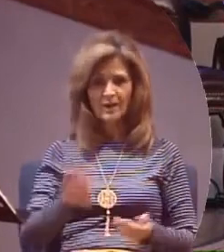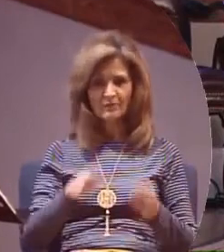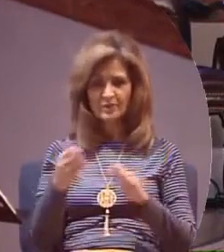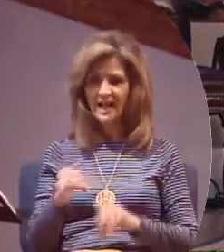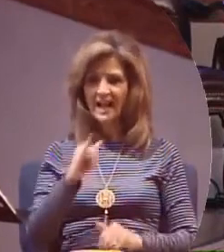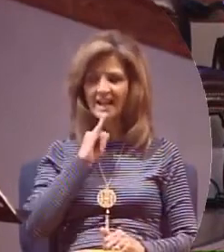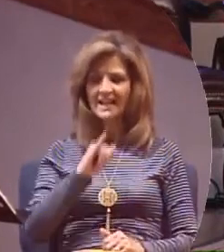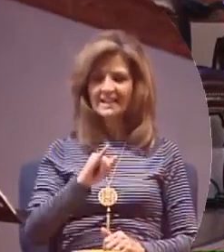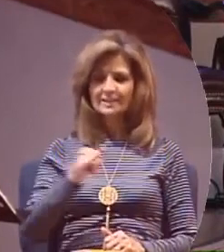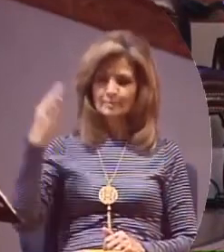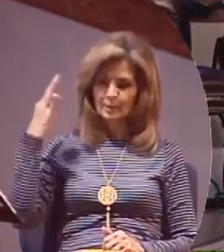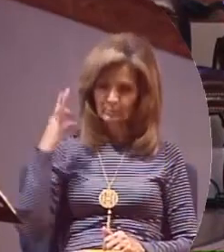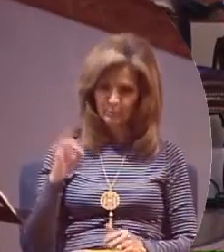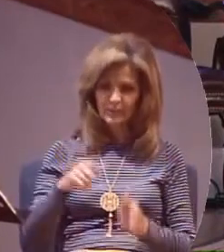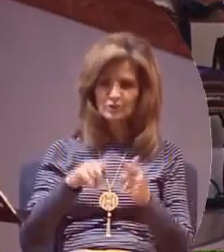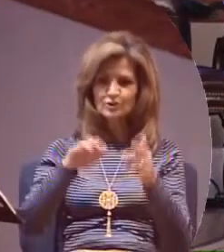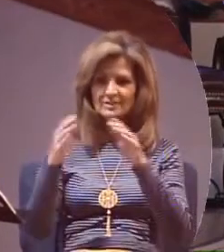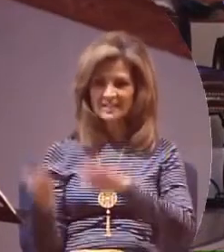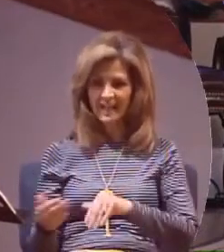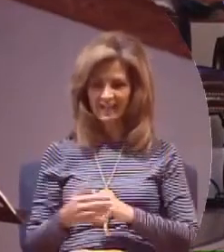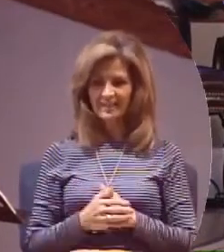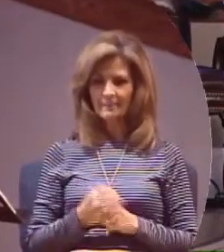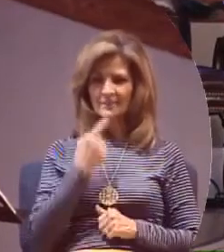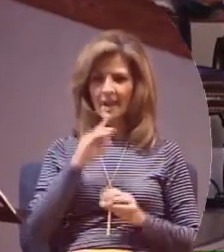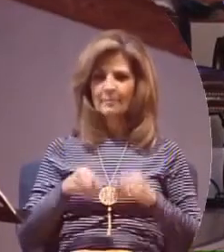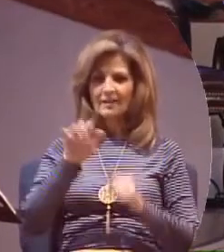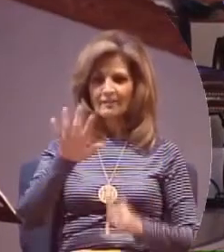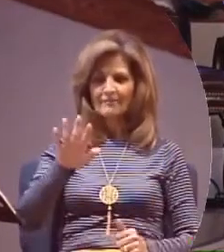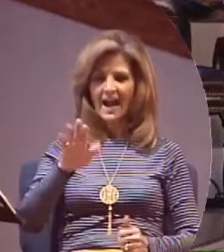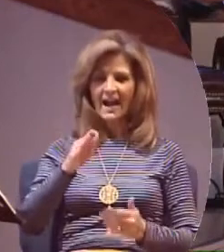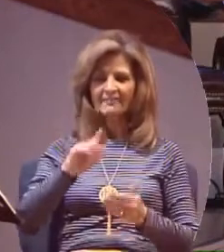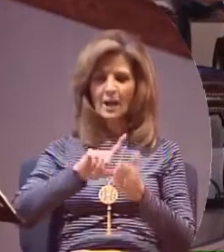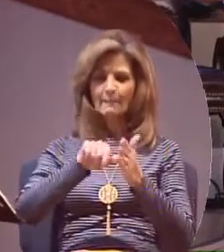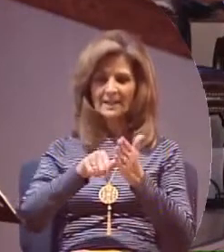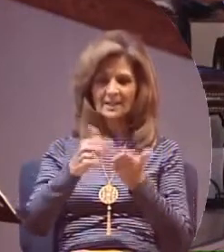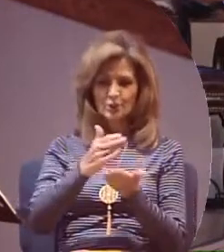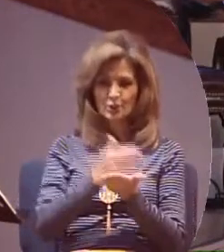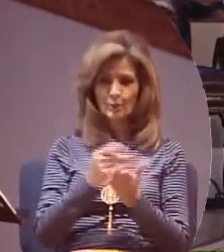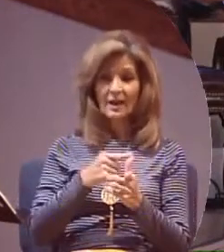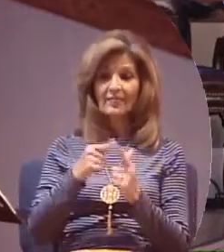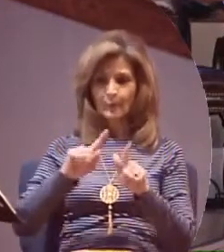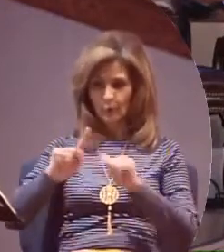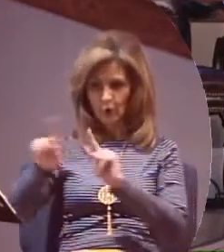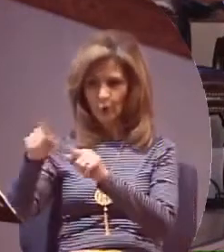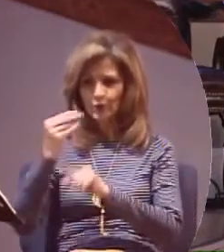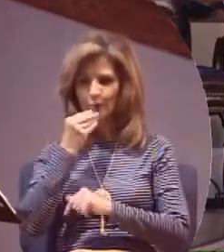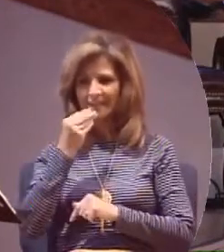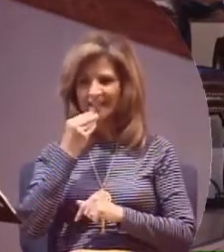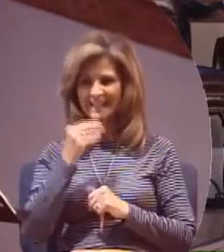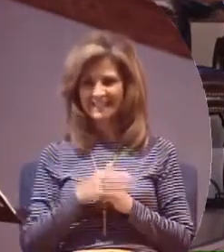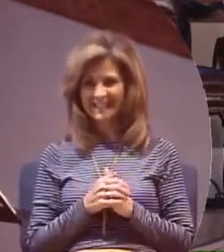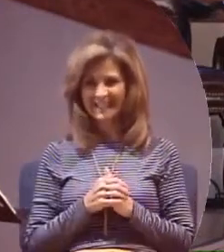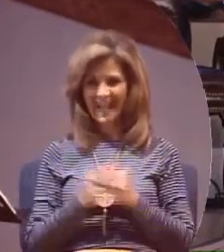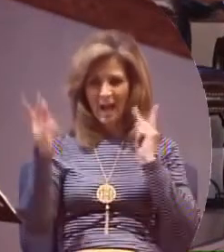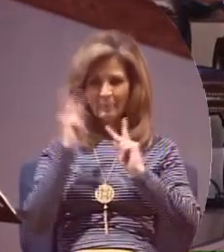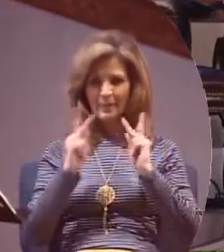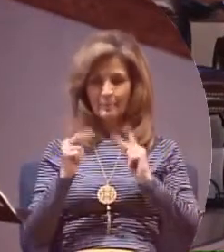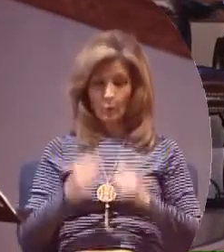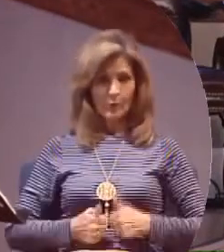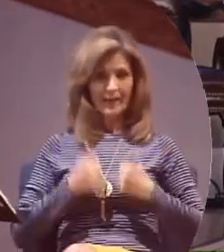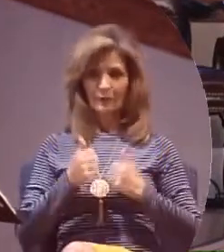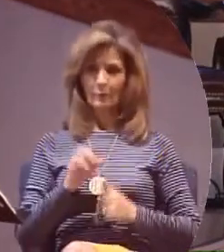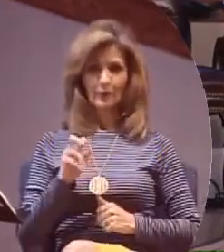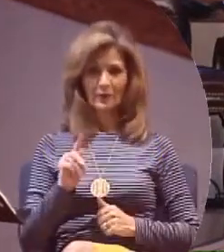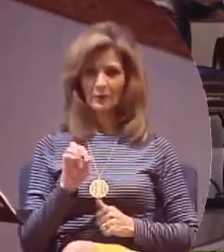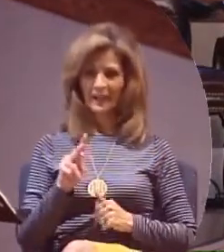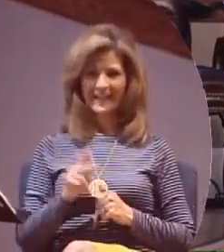is to be preached to death. I said, I'm going to give you a 5-minute sermon and we're going to go eat. And you ought to saw them people come back to life when I